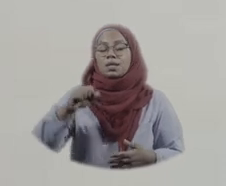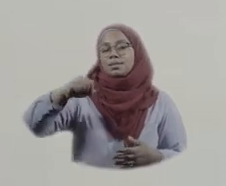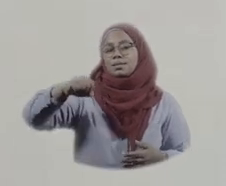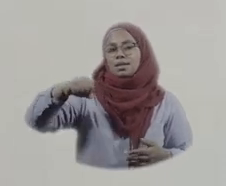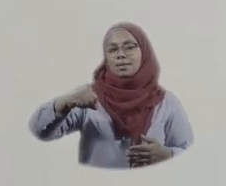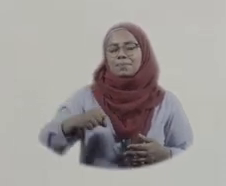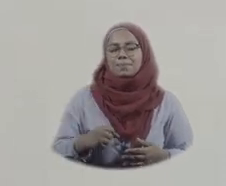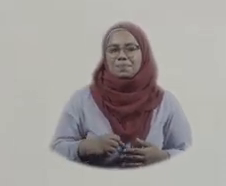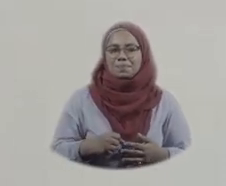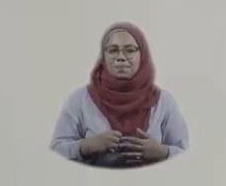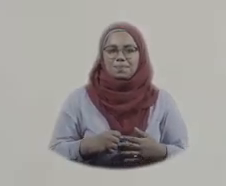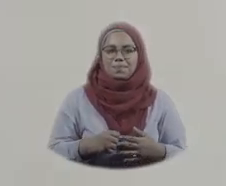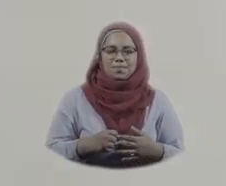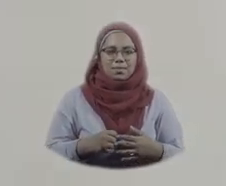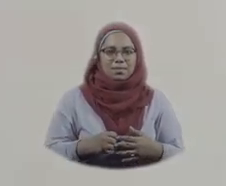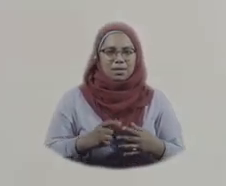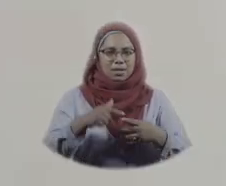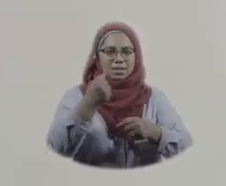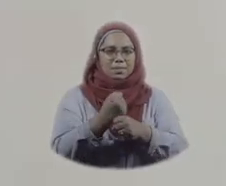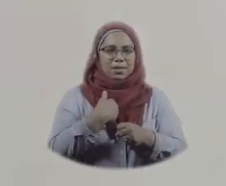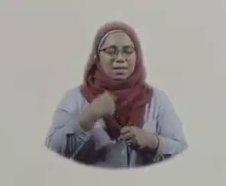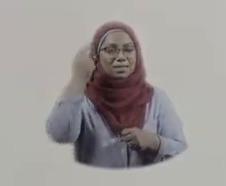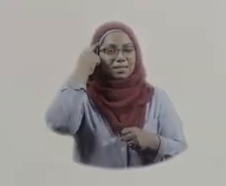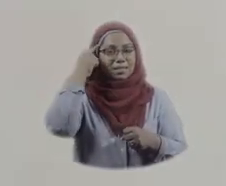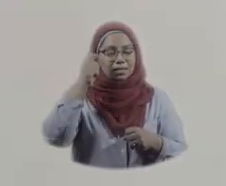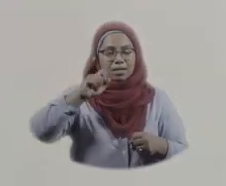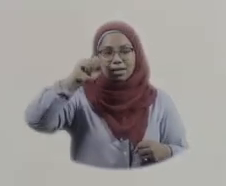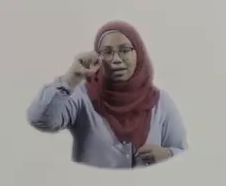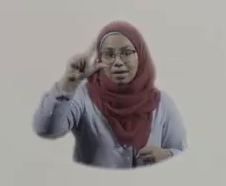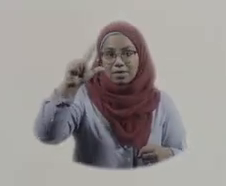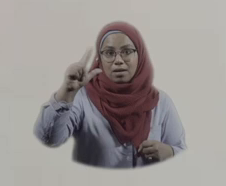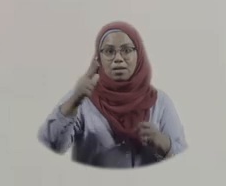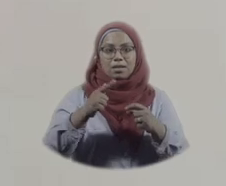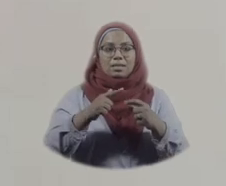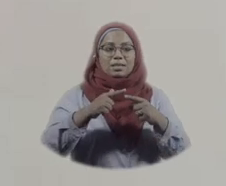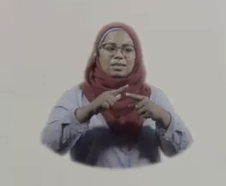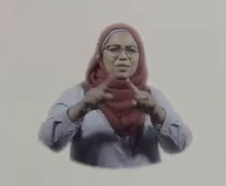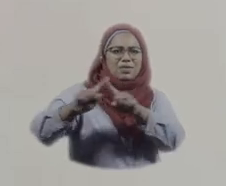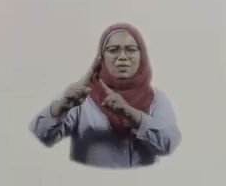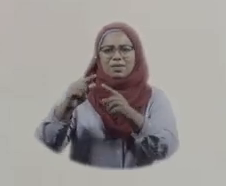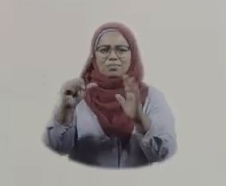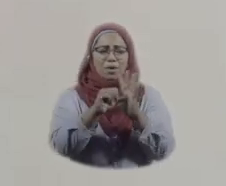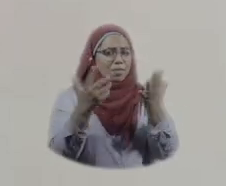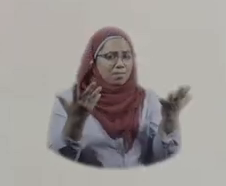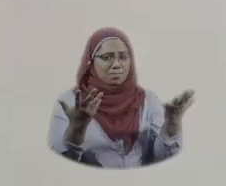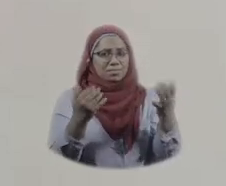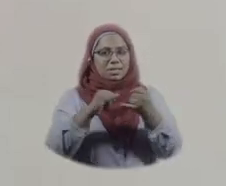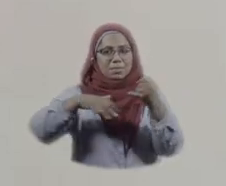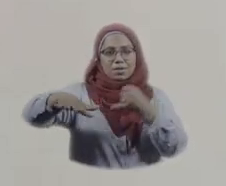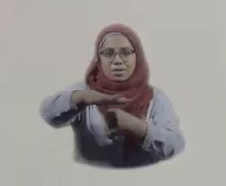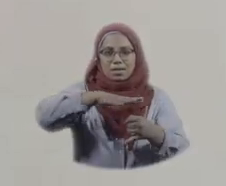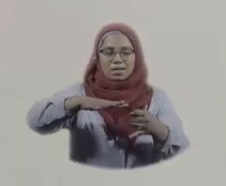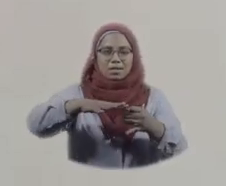definitely. I believe it has really opened my eyes to a lot of issues that women in the society are